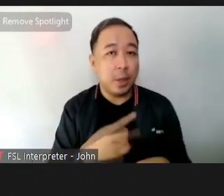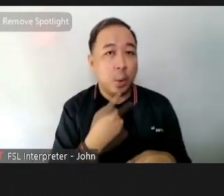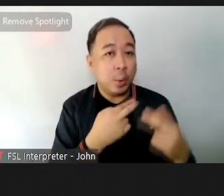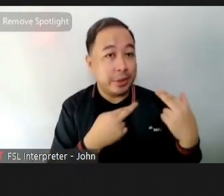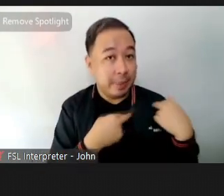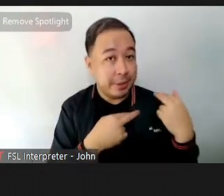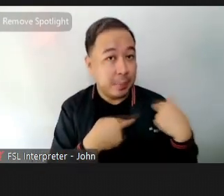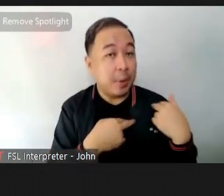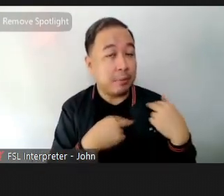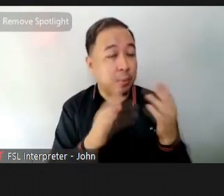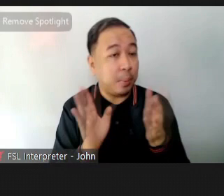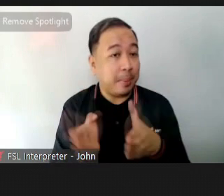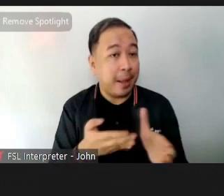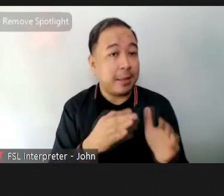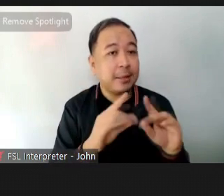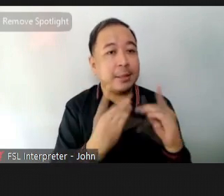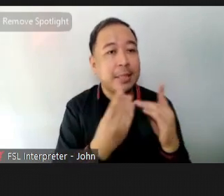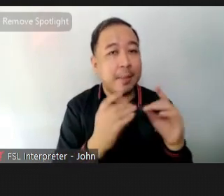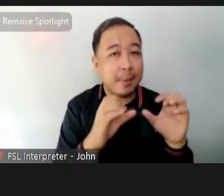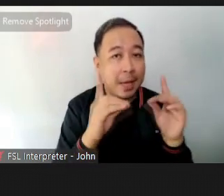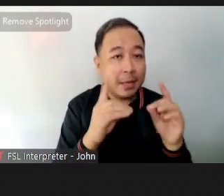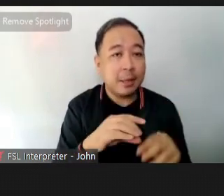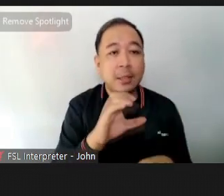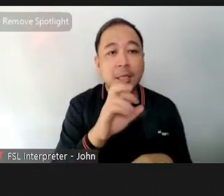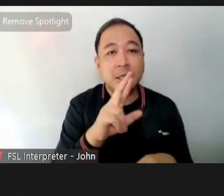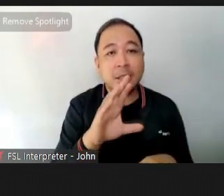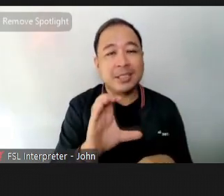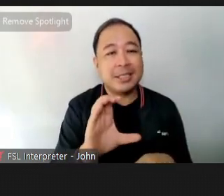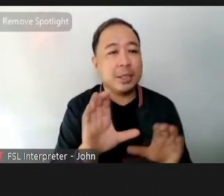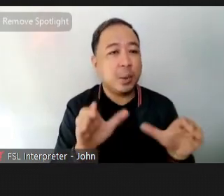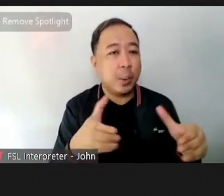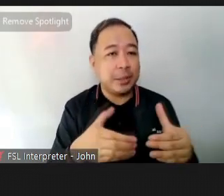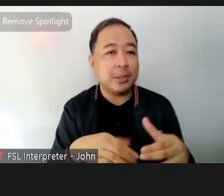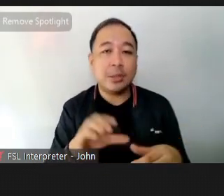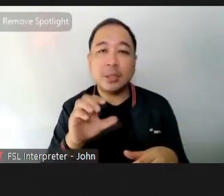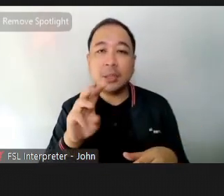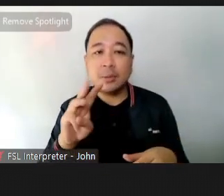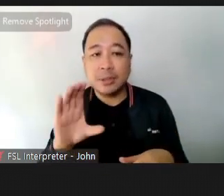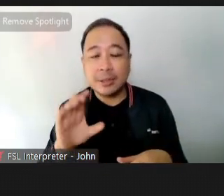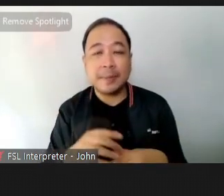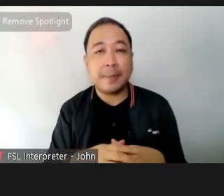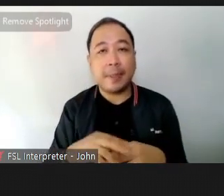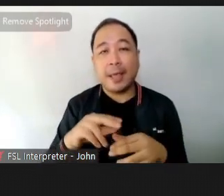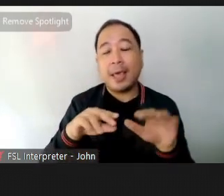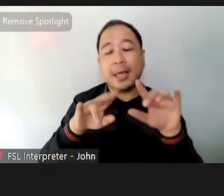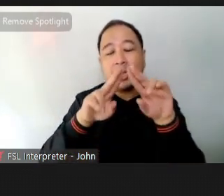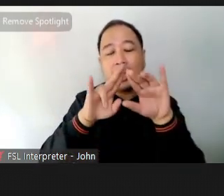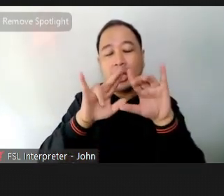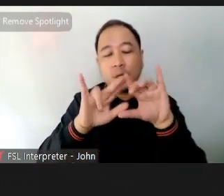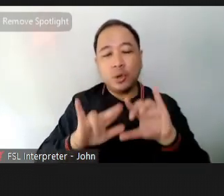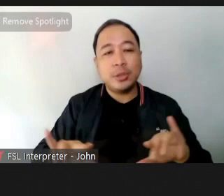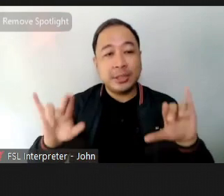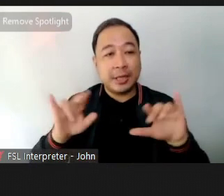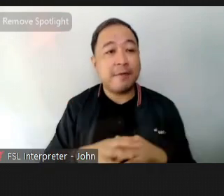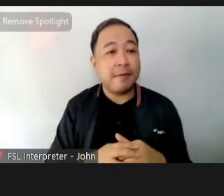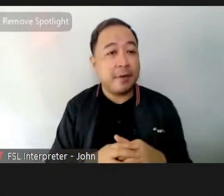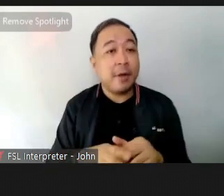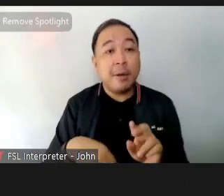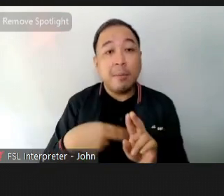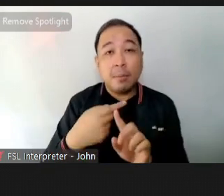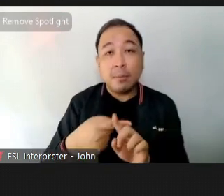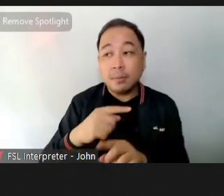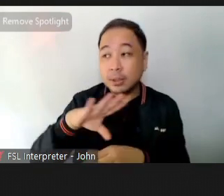DepEd, the CRC Coalition, TWC, and UNICEF. And of course, our participants will be the